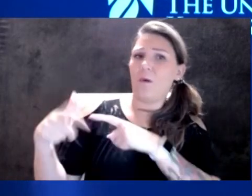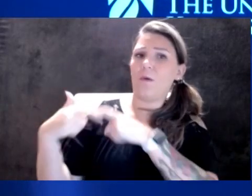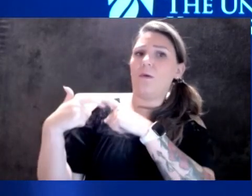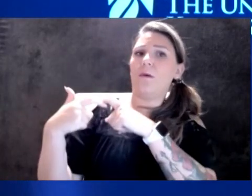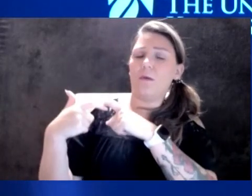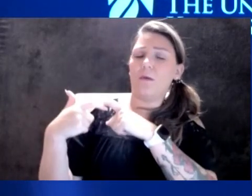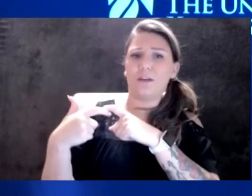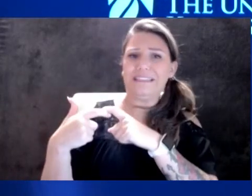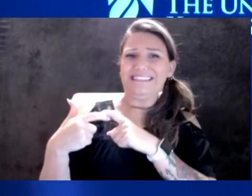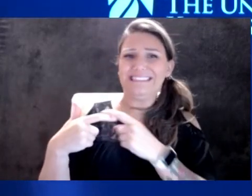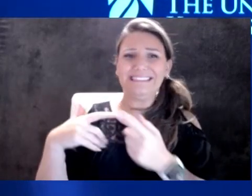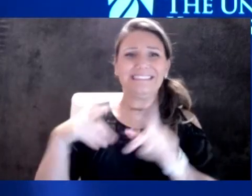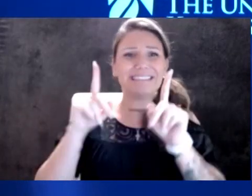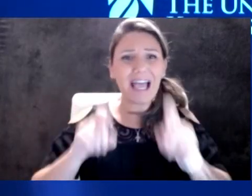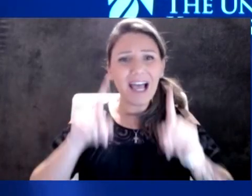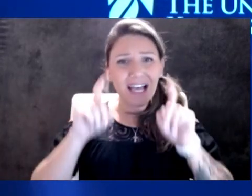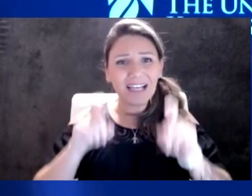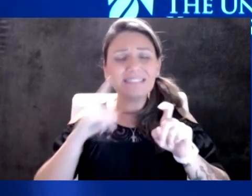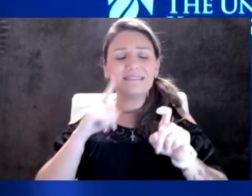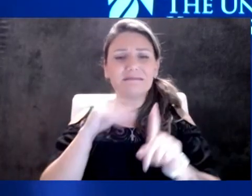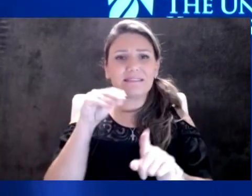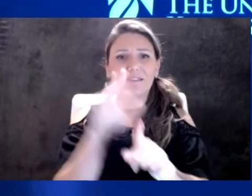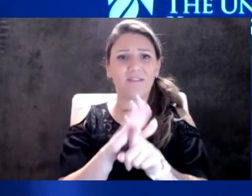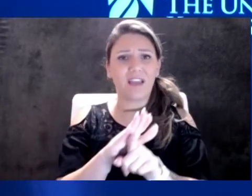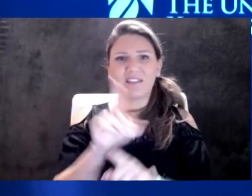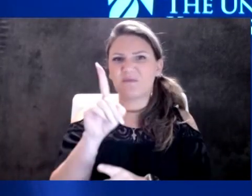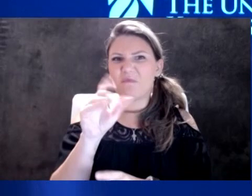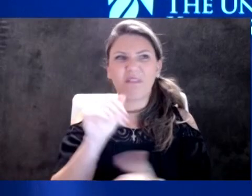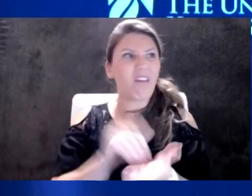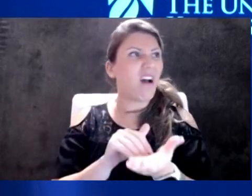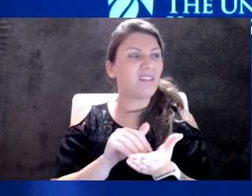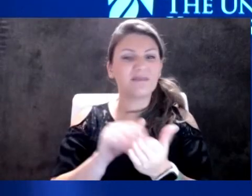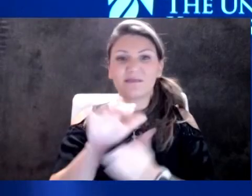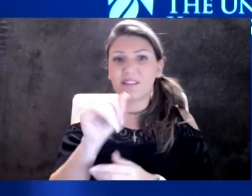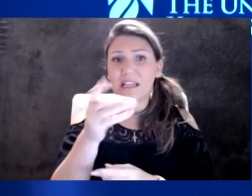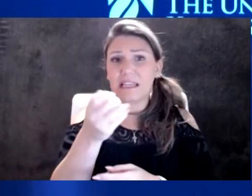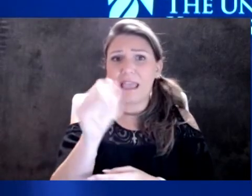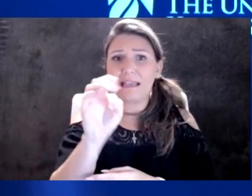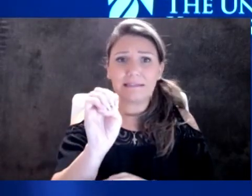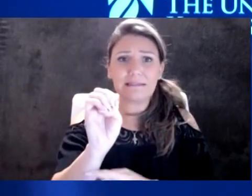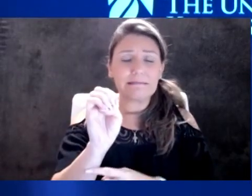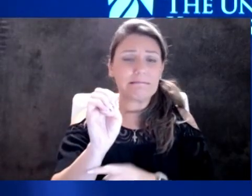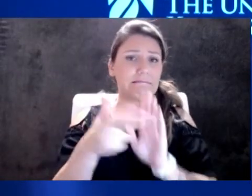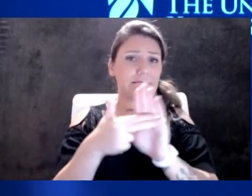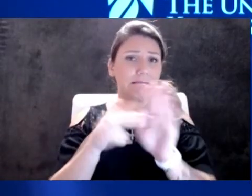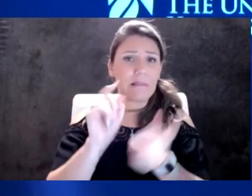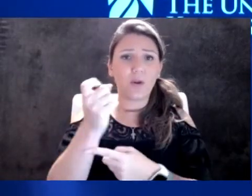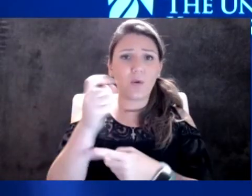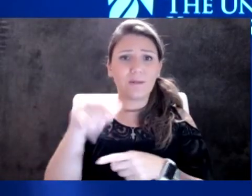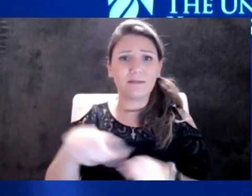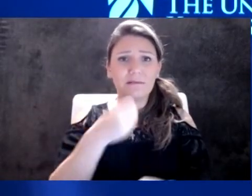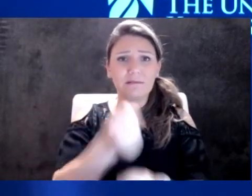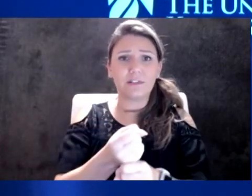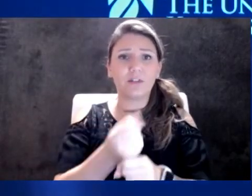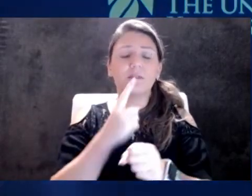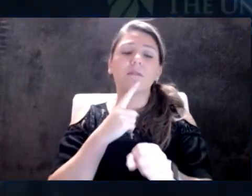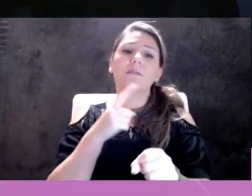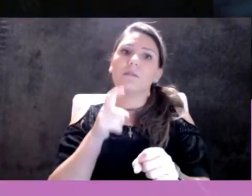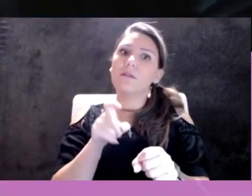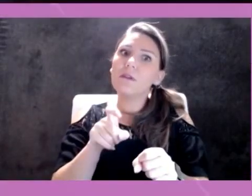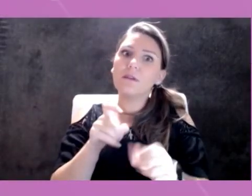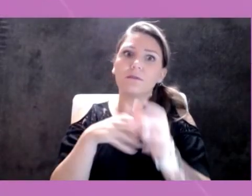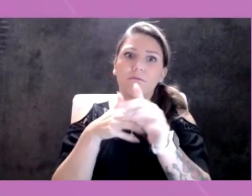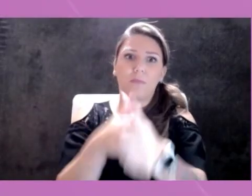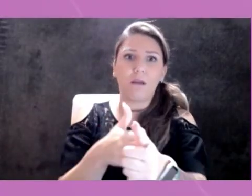those effects with thousands of cases expected to be diagnosed this year alone, it is simply vital to get caught up on yours if